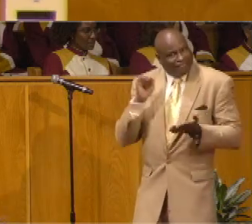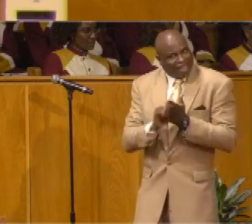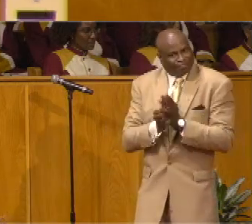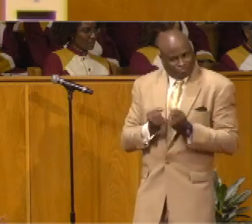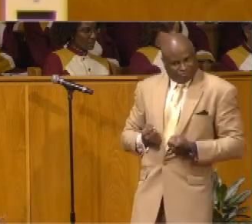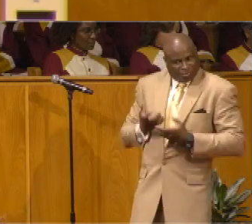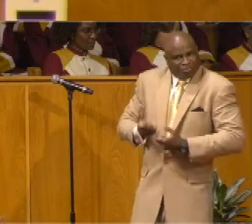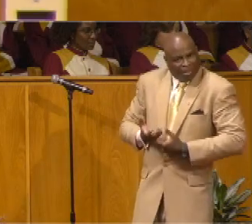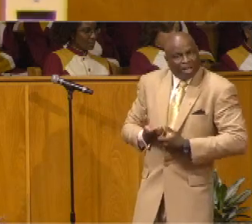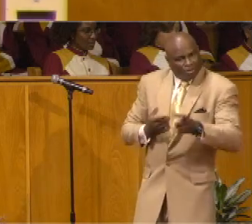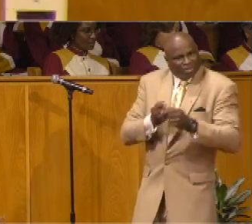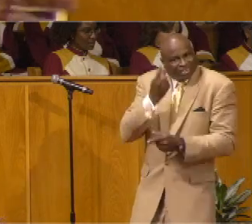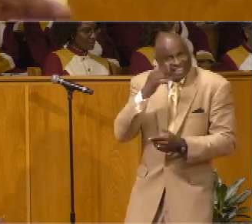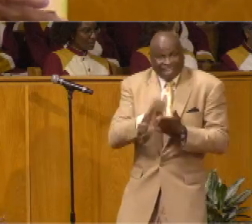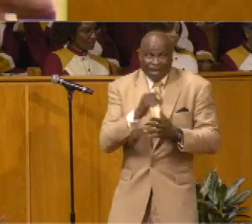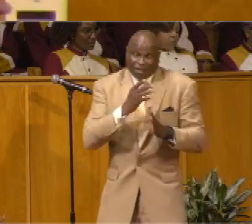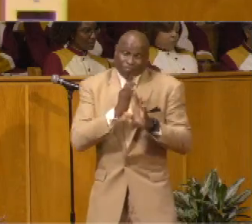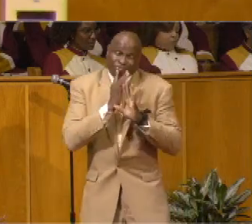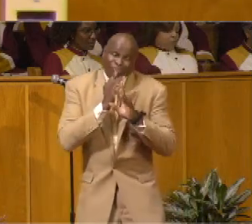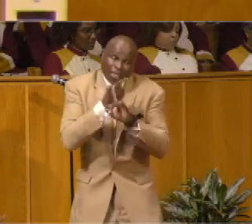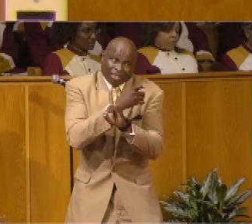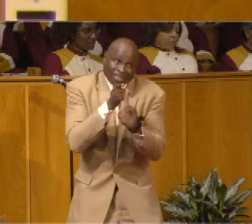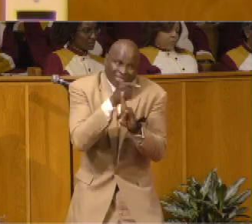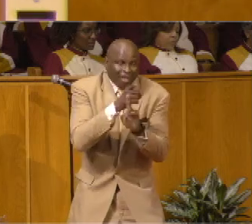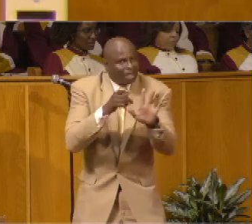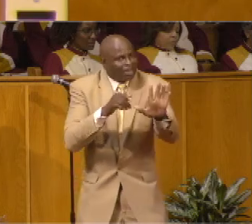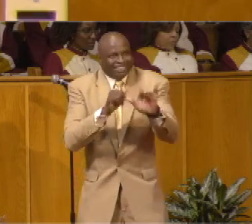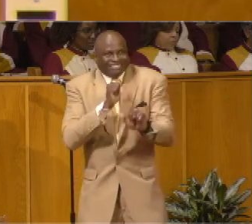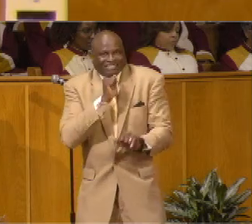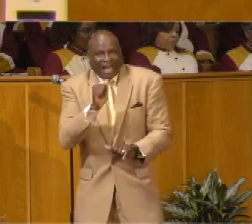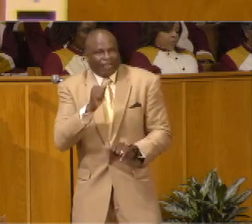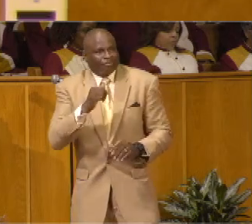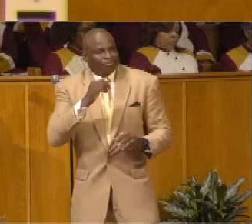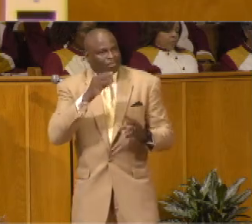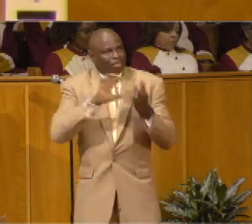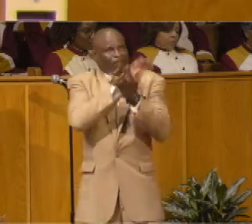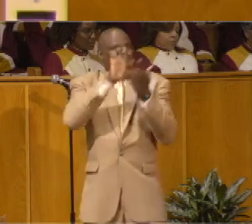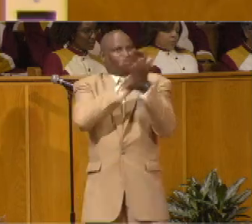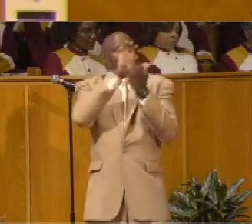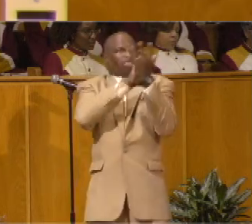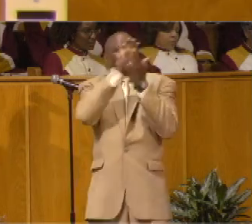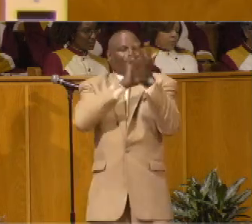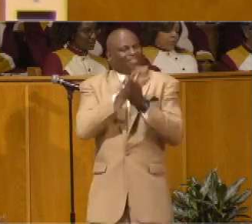He wants them to understand that talking in tongues is not gibberish.